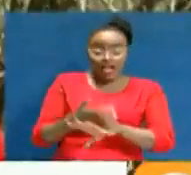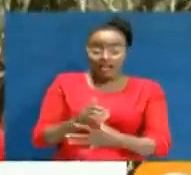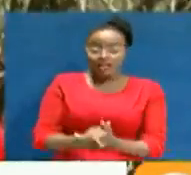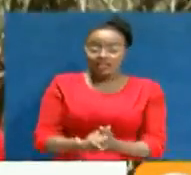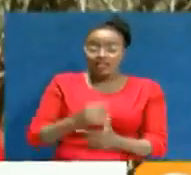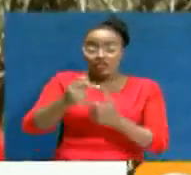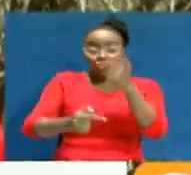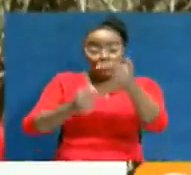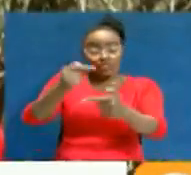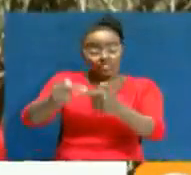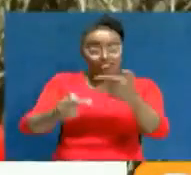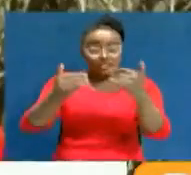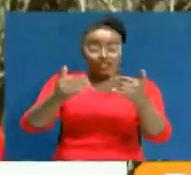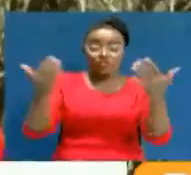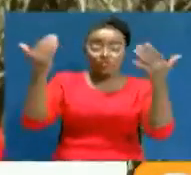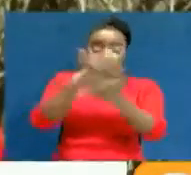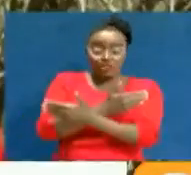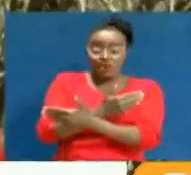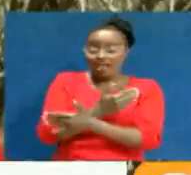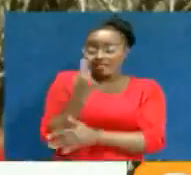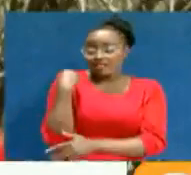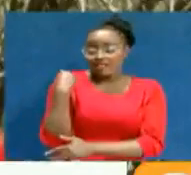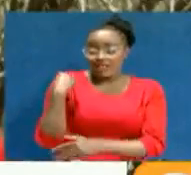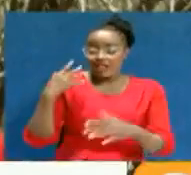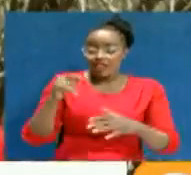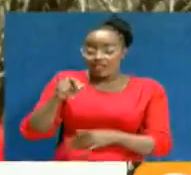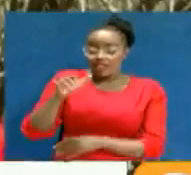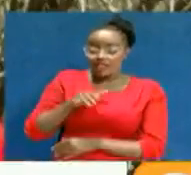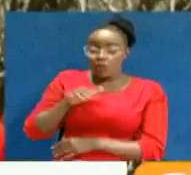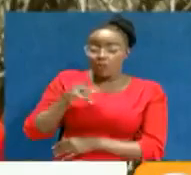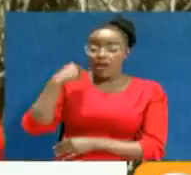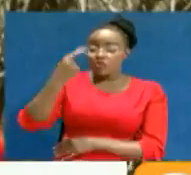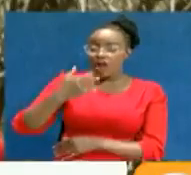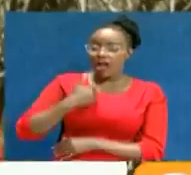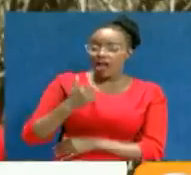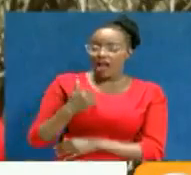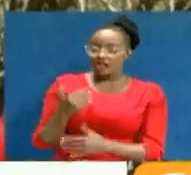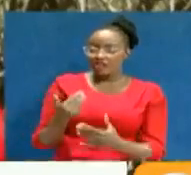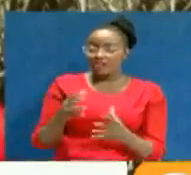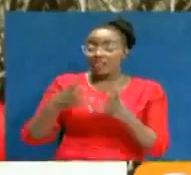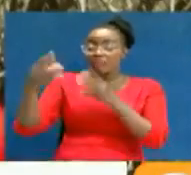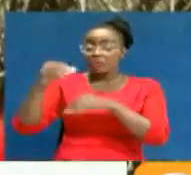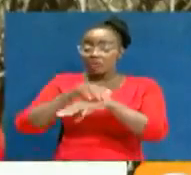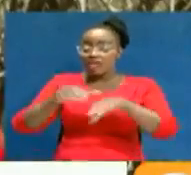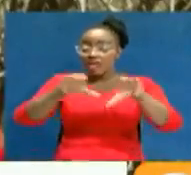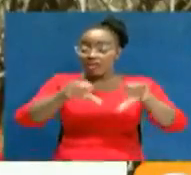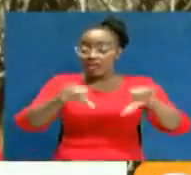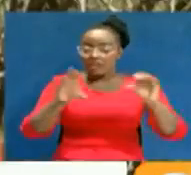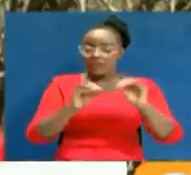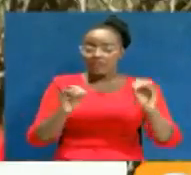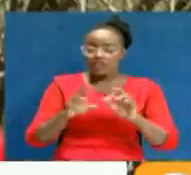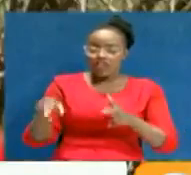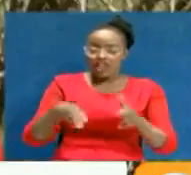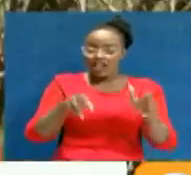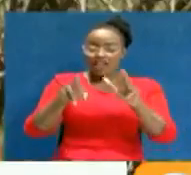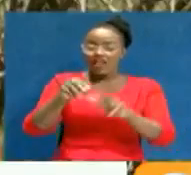Shambulizi naendelea mchana na usiku. Hiyo wa mama ako na shida aitoki kuenda kuni na hata mtu hiyo mtu